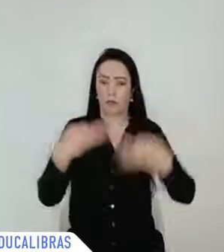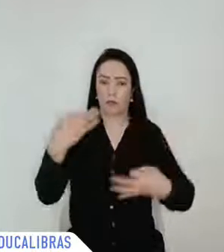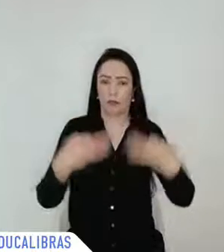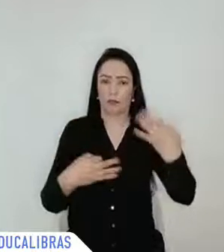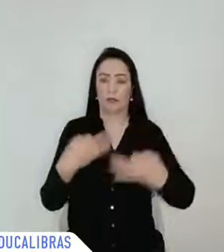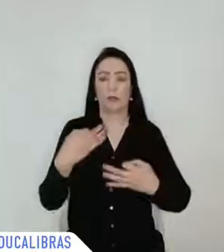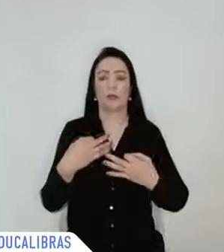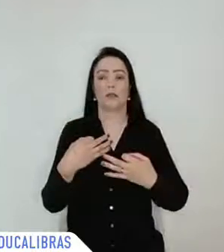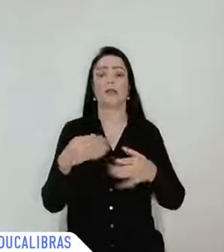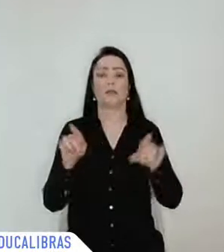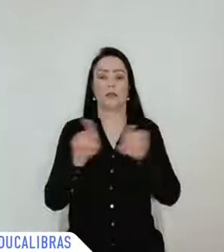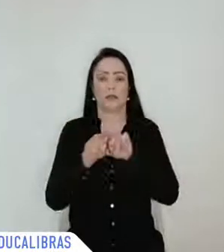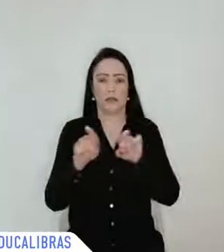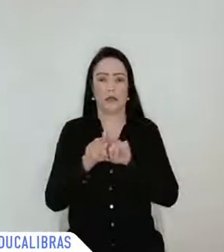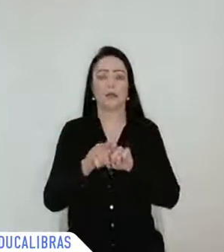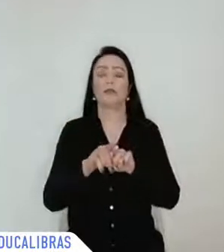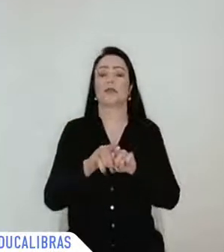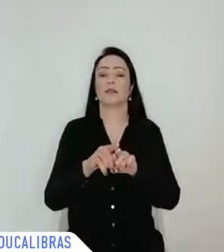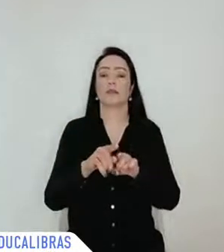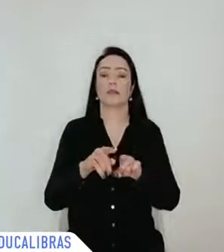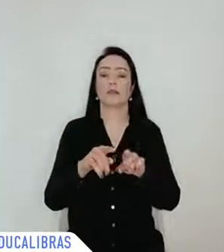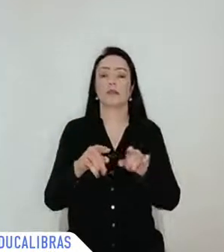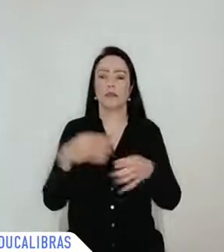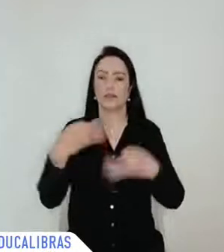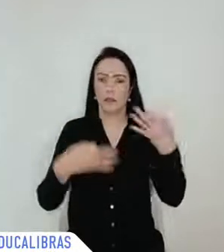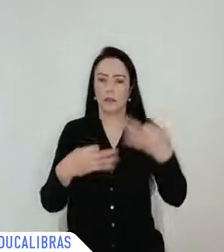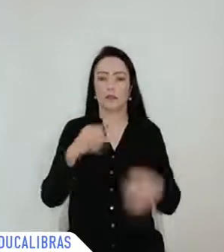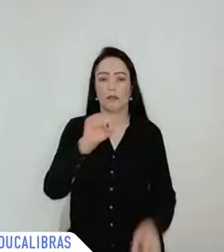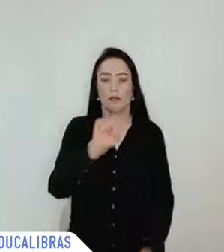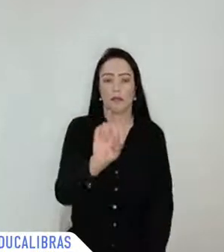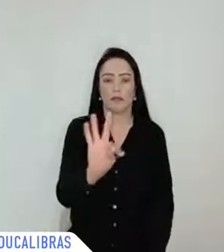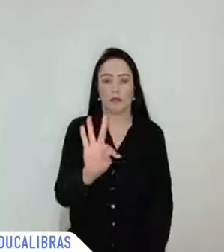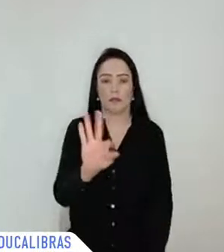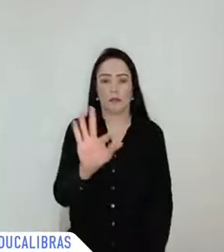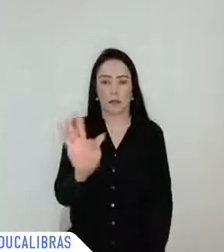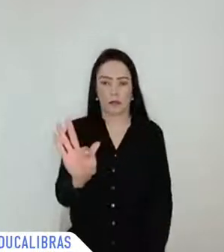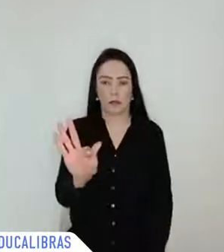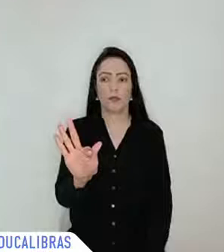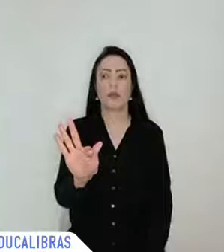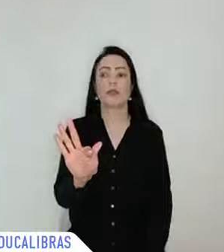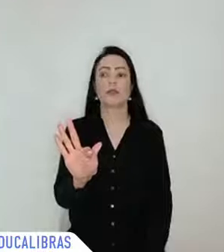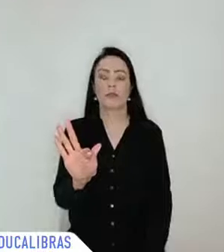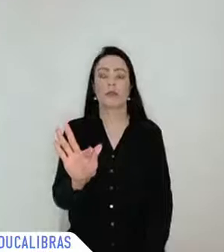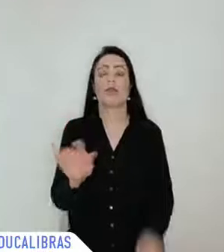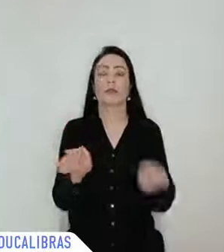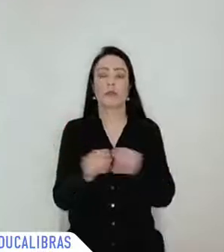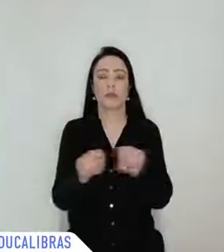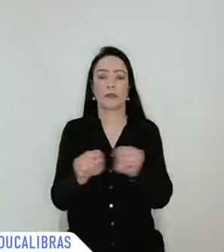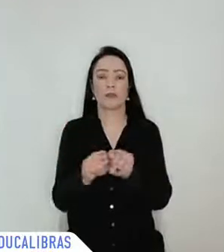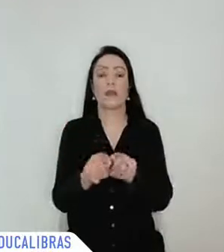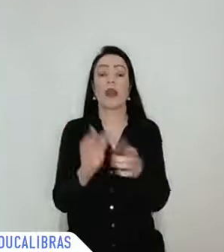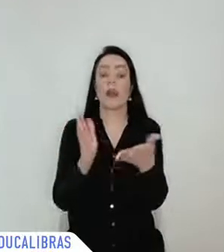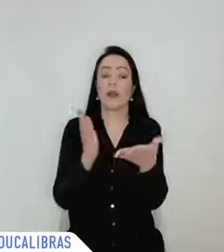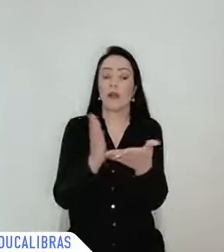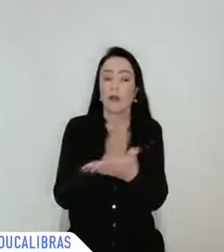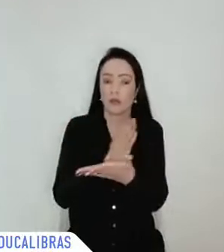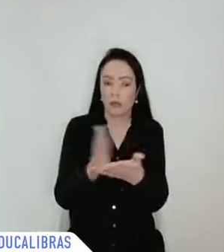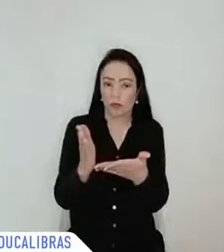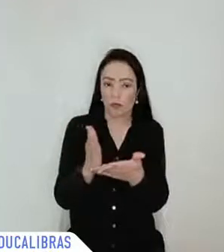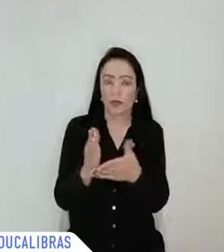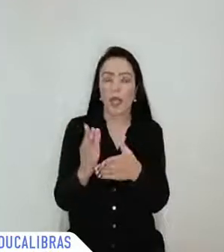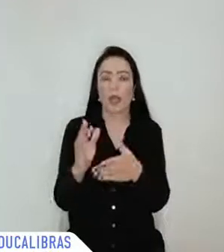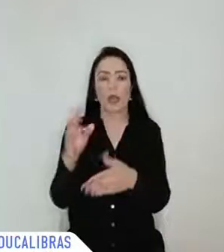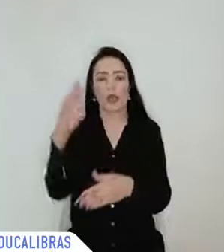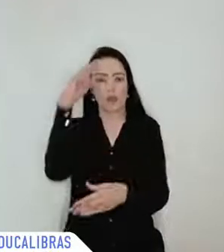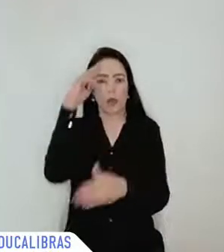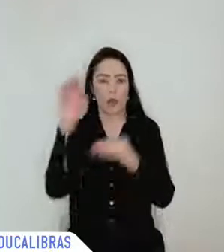have done some work on that area. The judiciary, especially the Supreme Court,